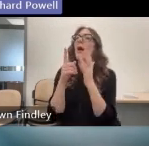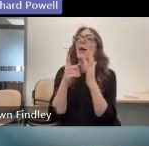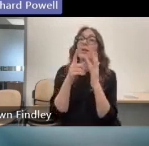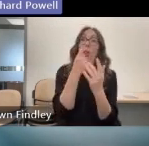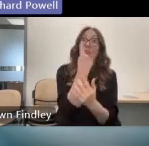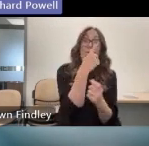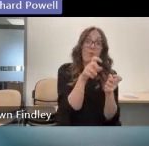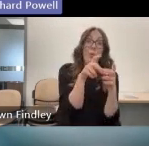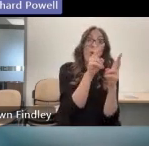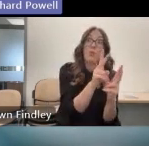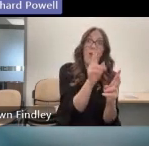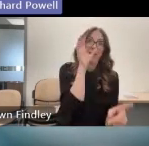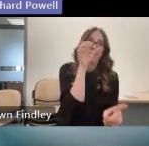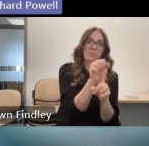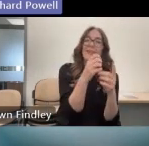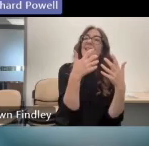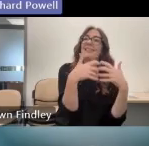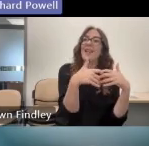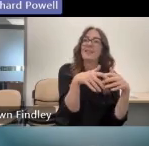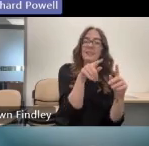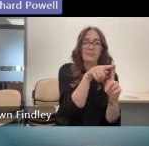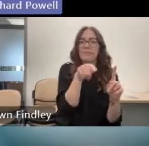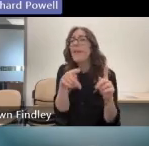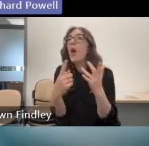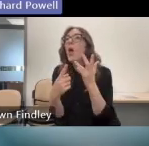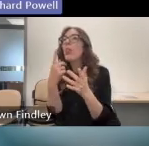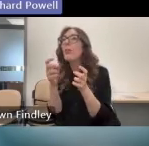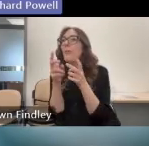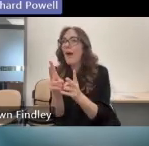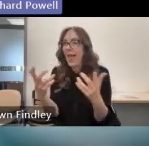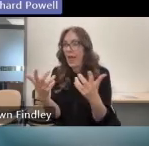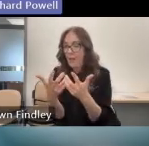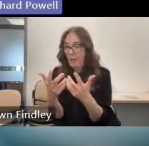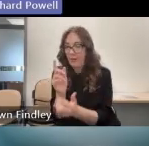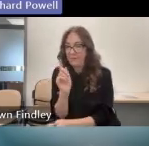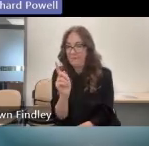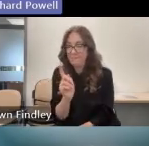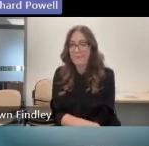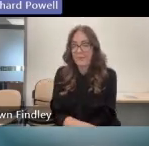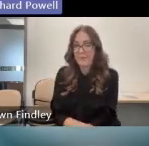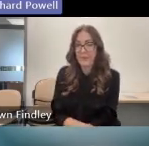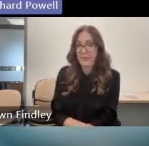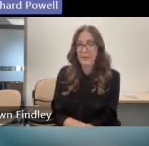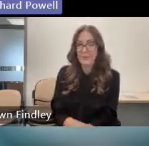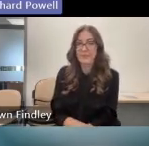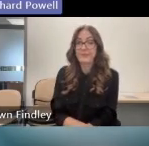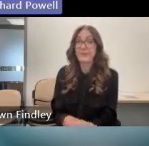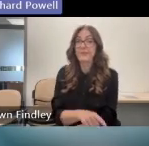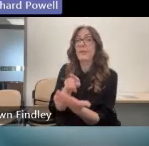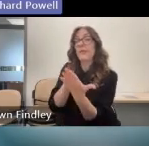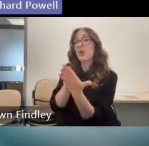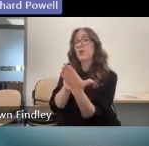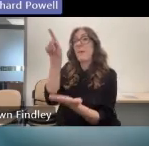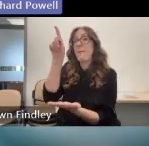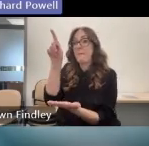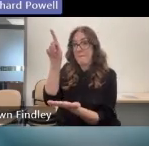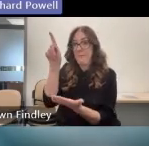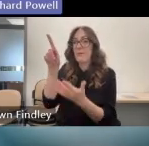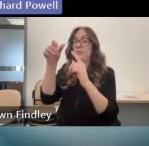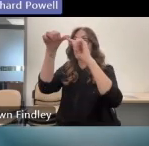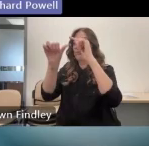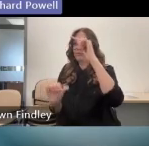there, but another way to get to the settings, if I swipe up again and I've got my list of